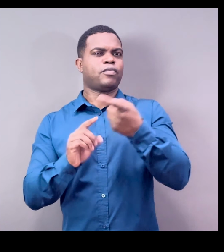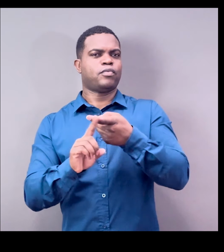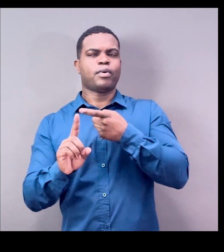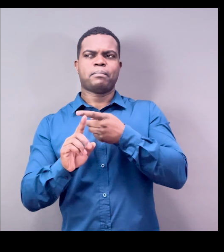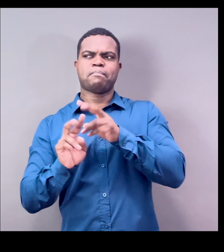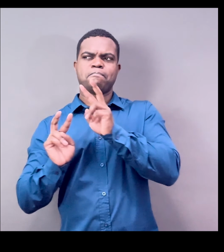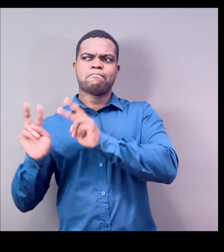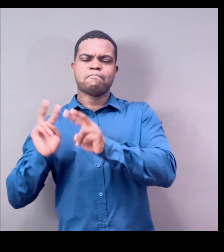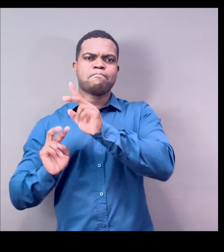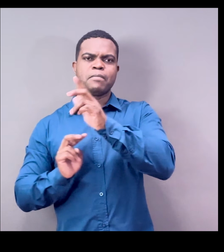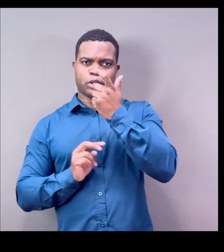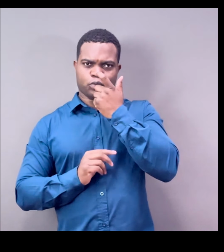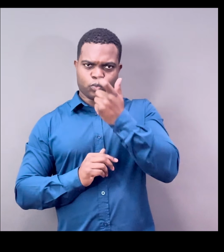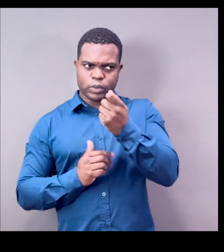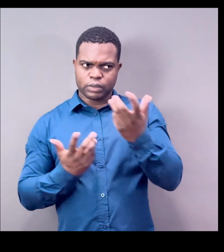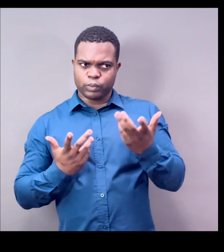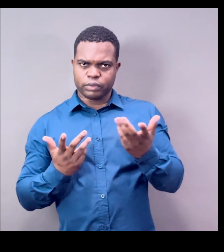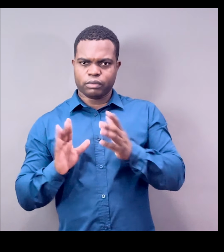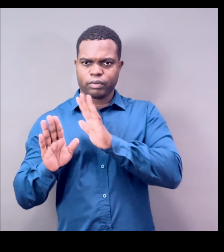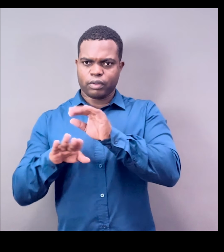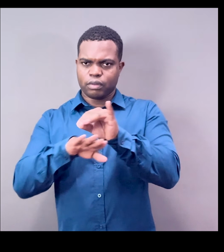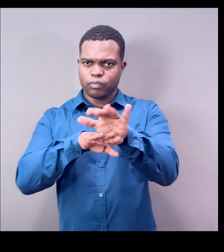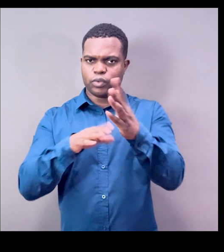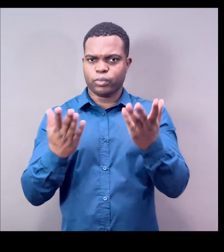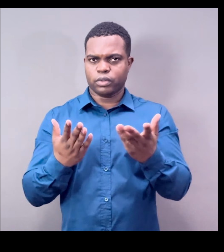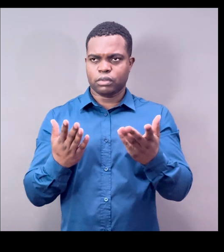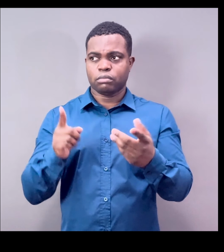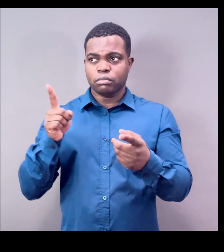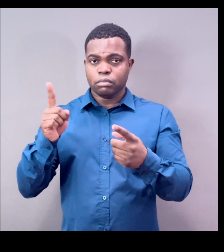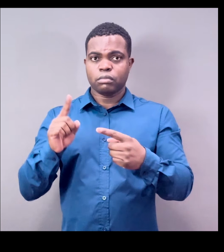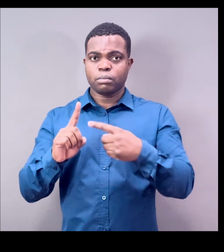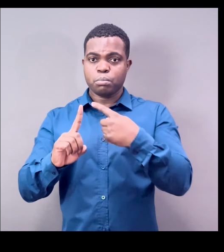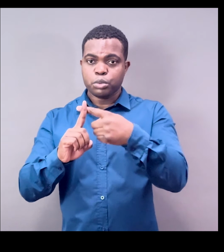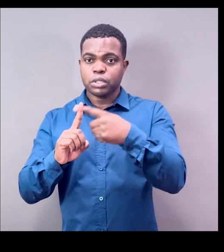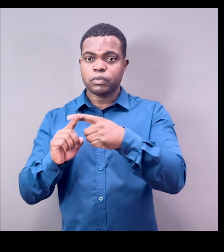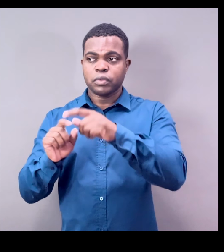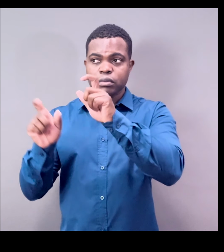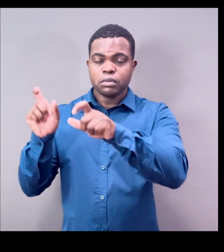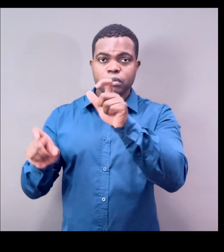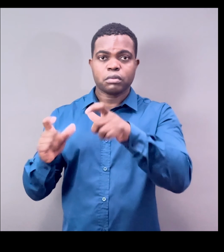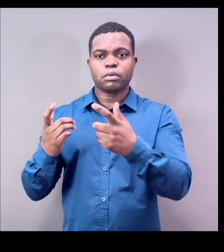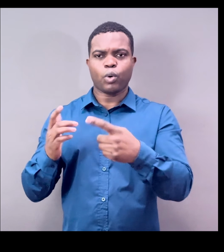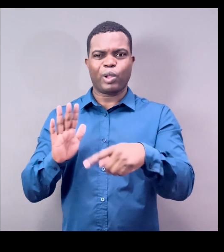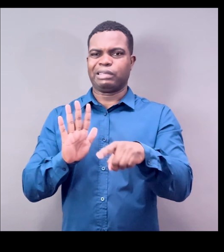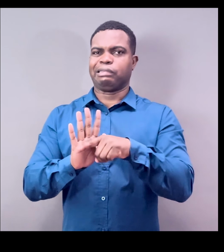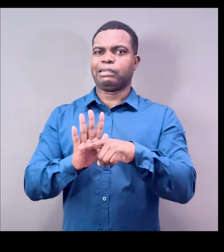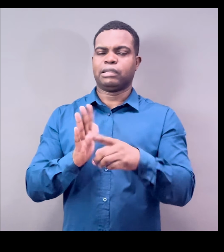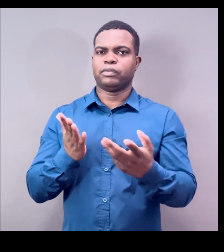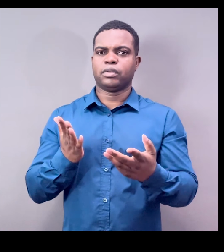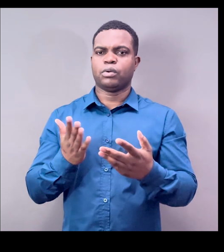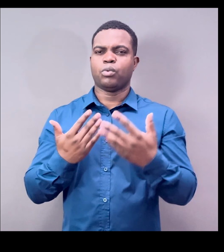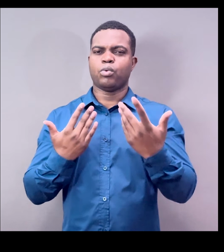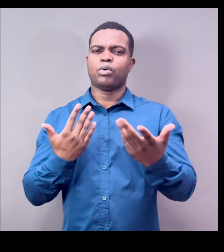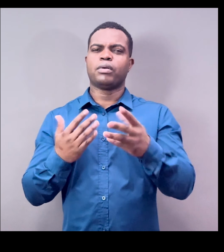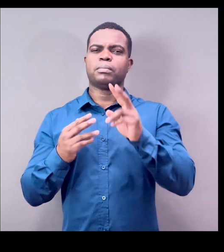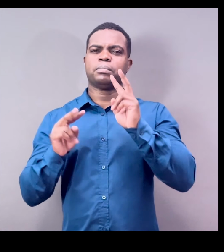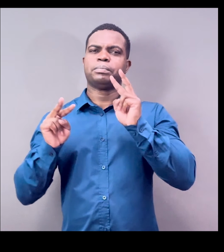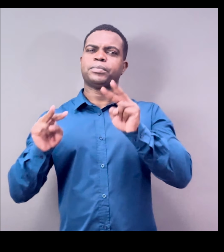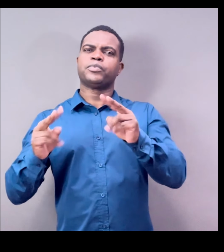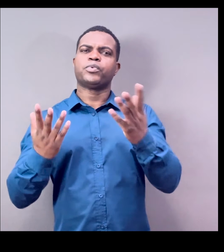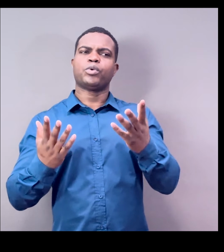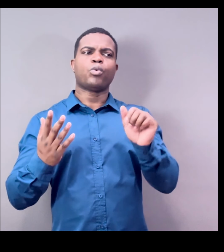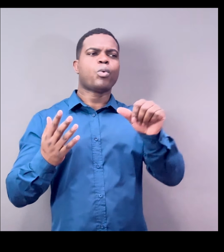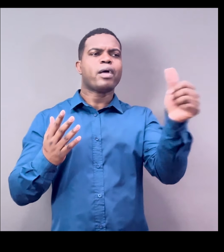that this influence and interest can be either positive or negative, depending on the perspective of the stakeholders in